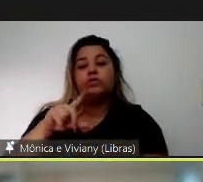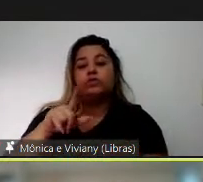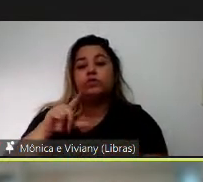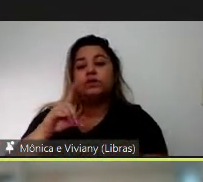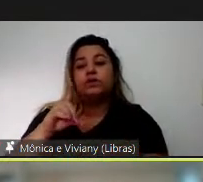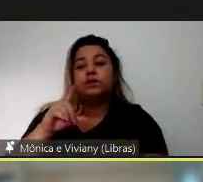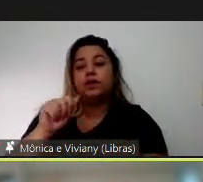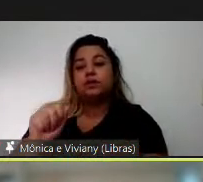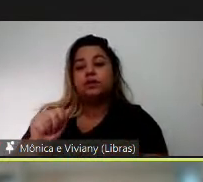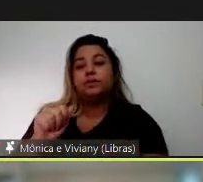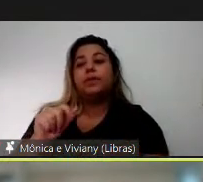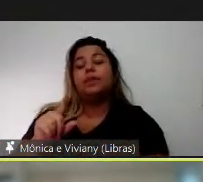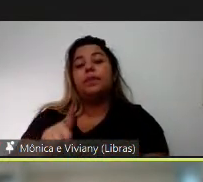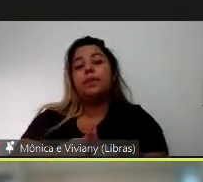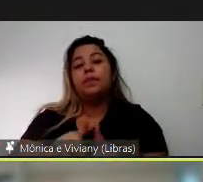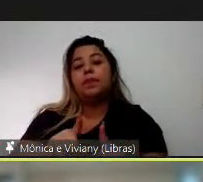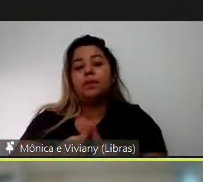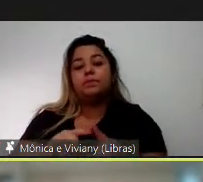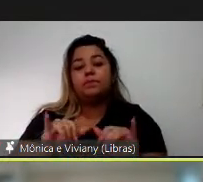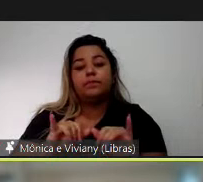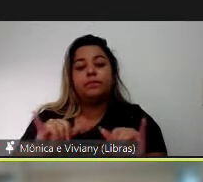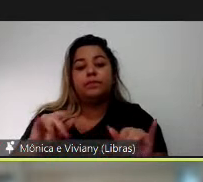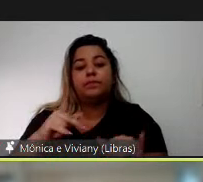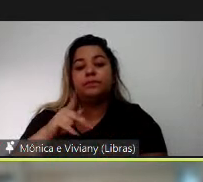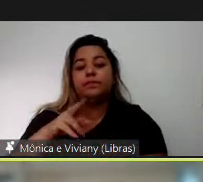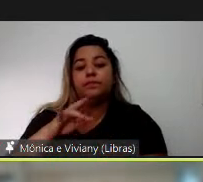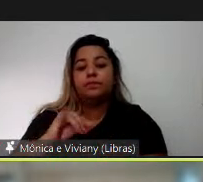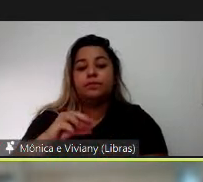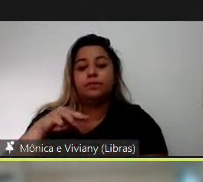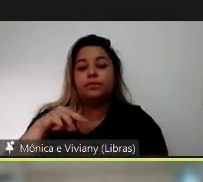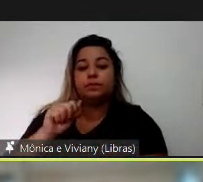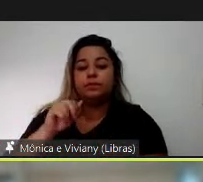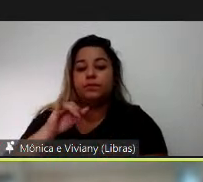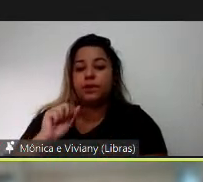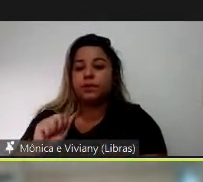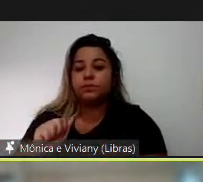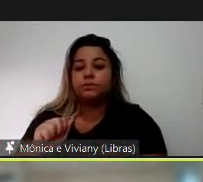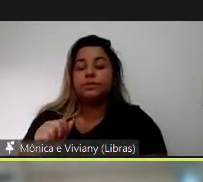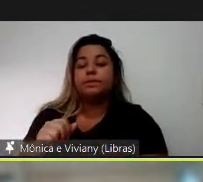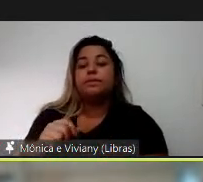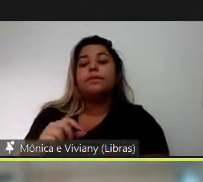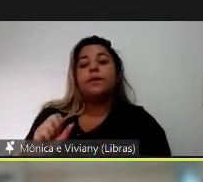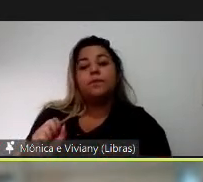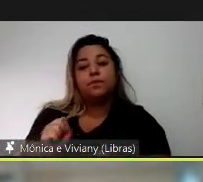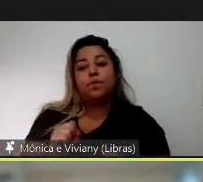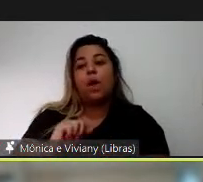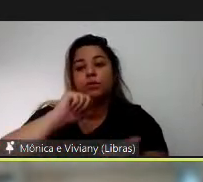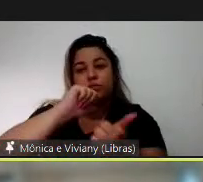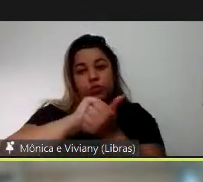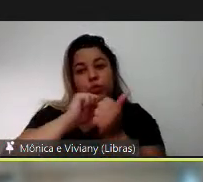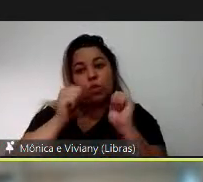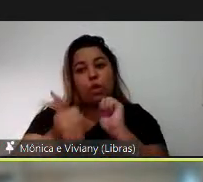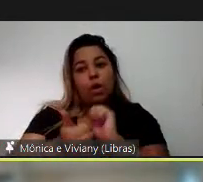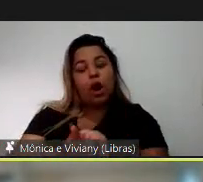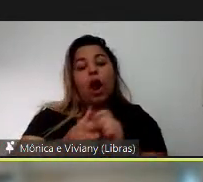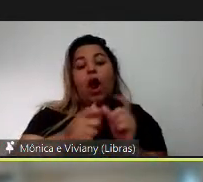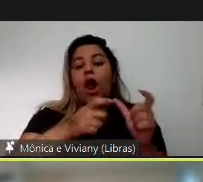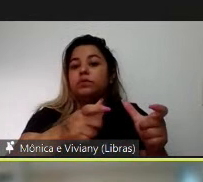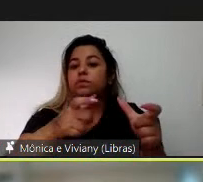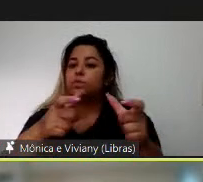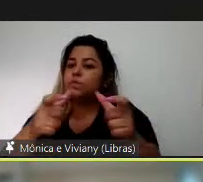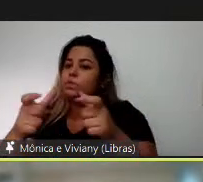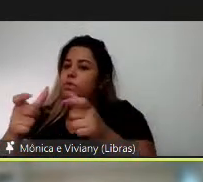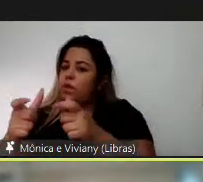of a food agenda for primary attention that needs and should be adapted to each